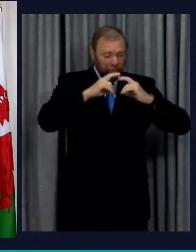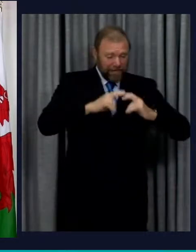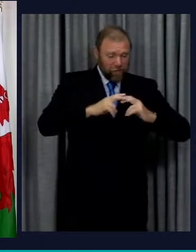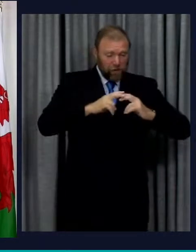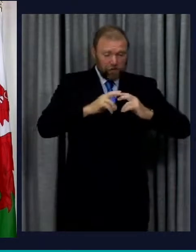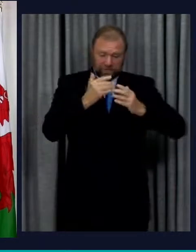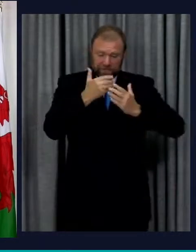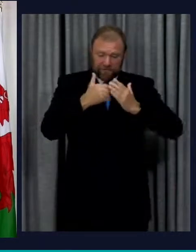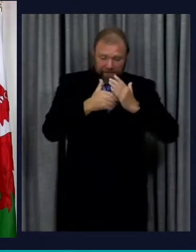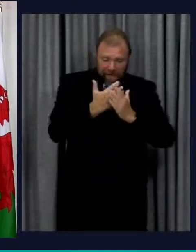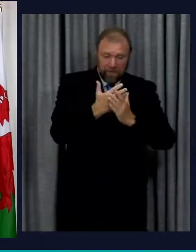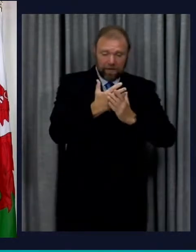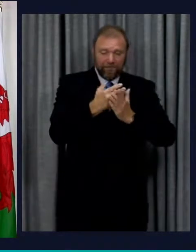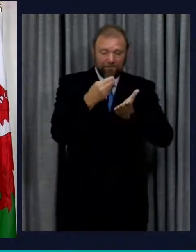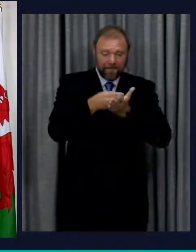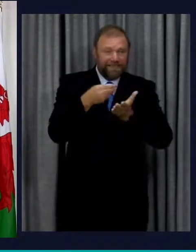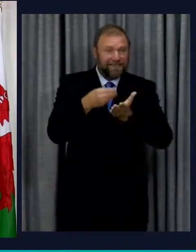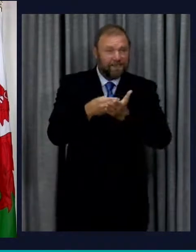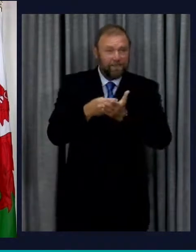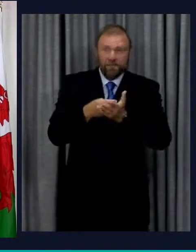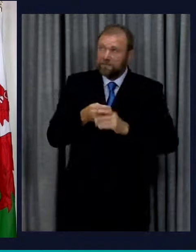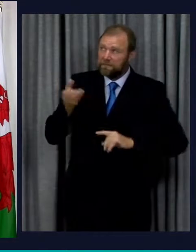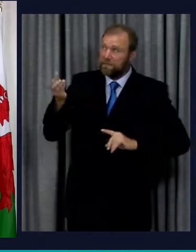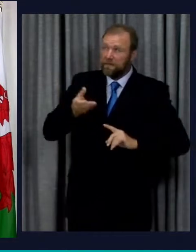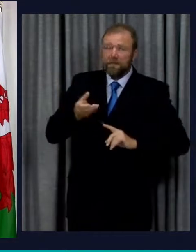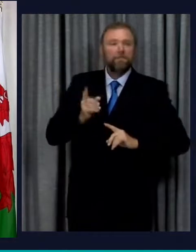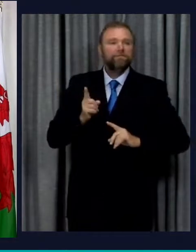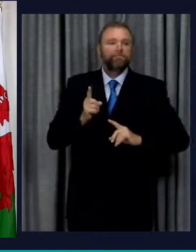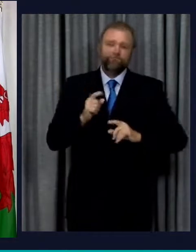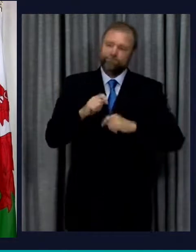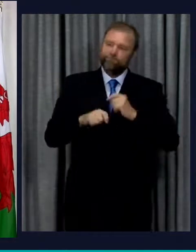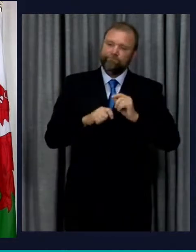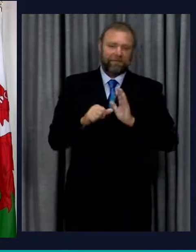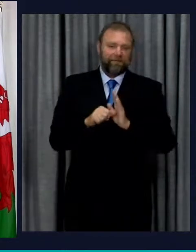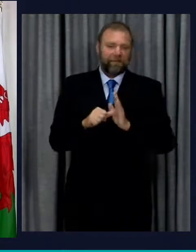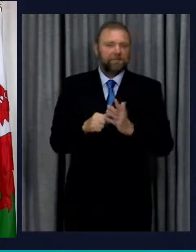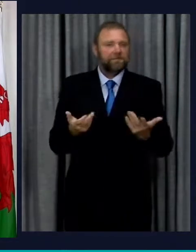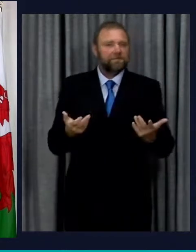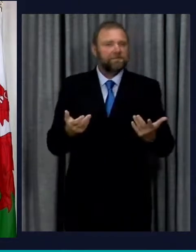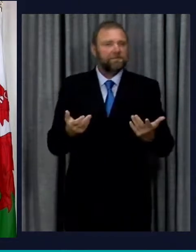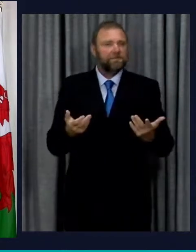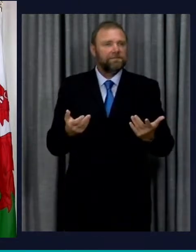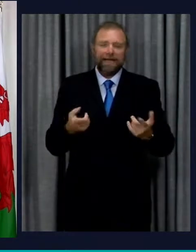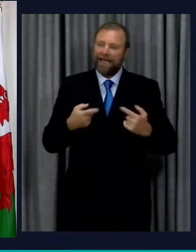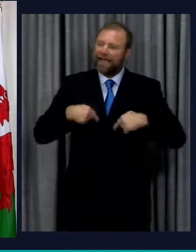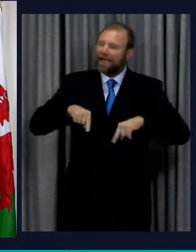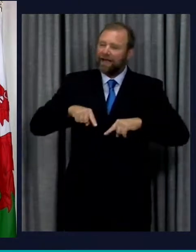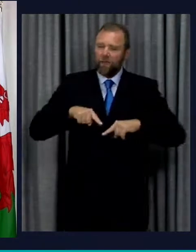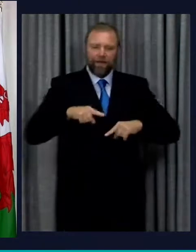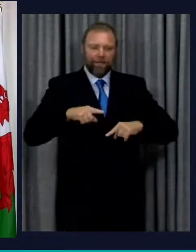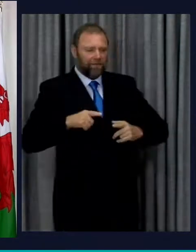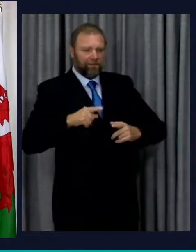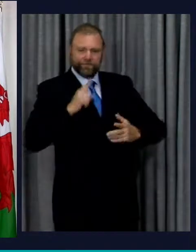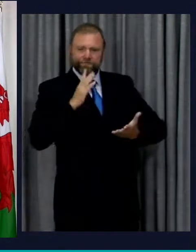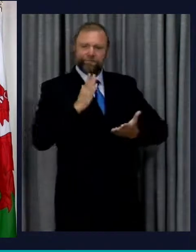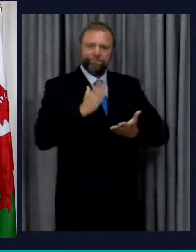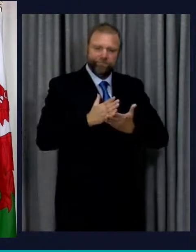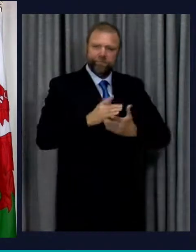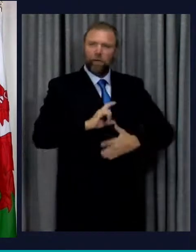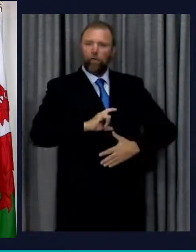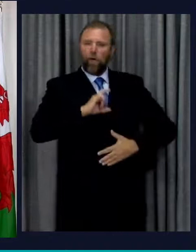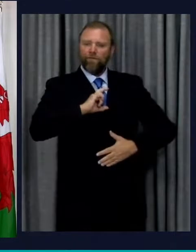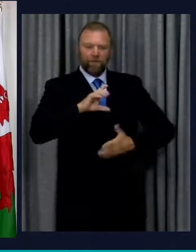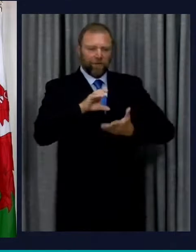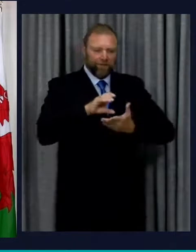that goes across the UK, it will make our task more difficult. If we can't have certainty on the ability to invest in skills growth, it'll make